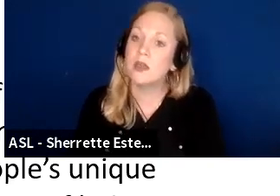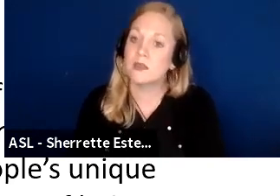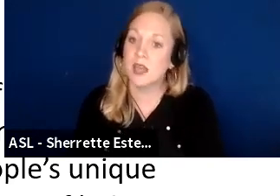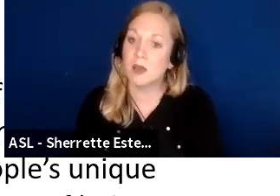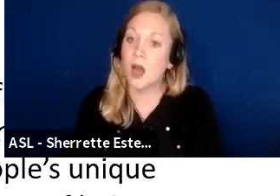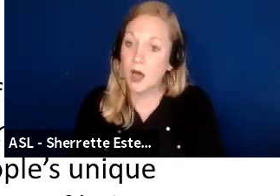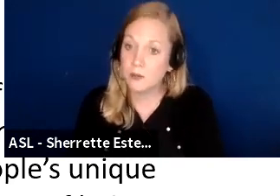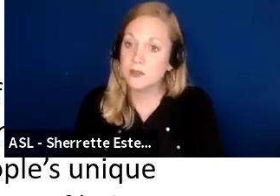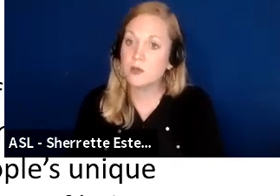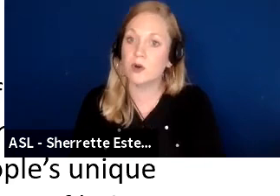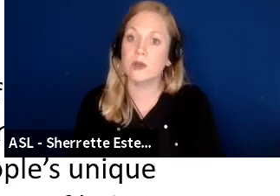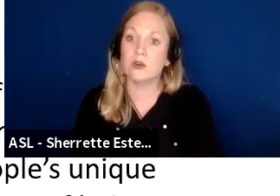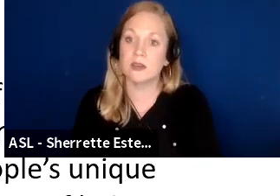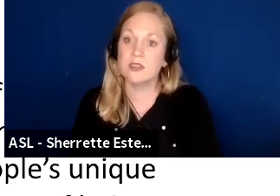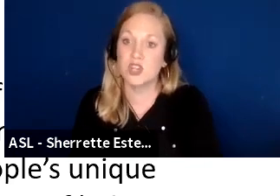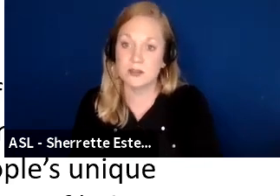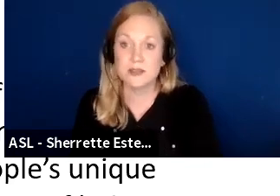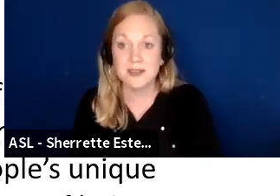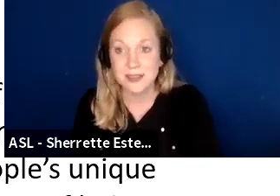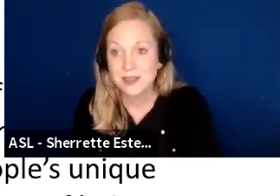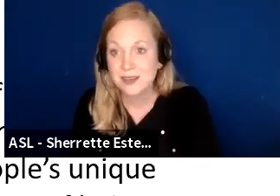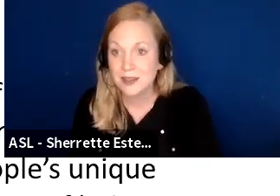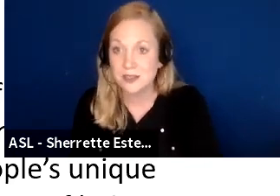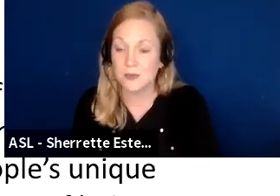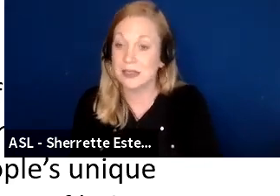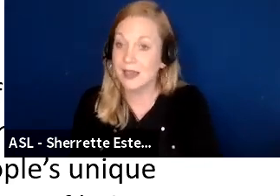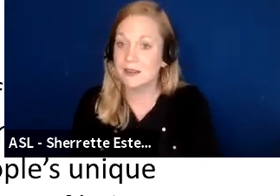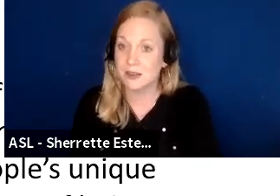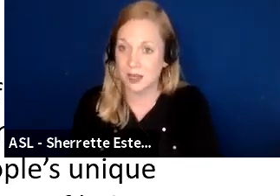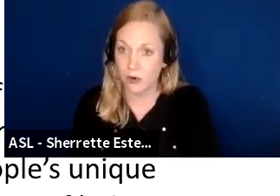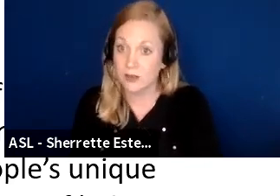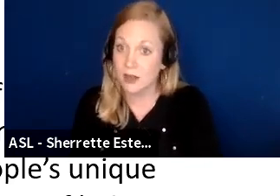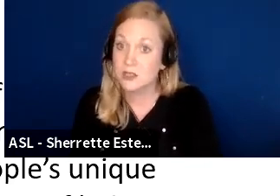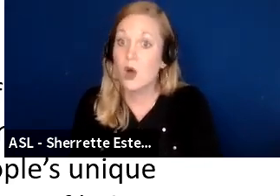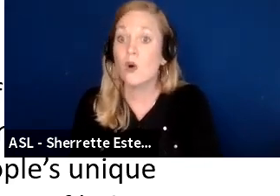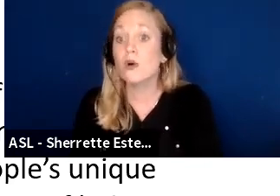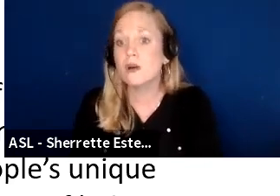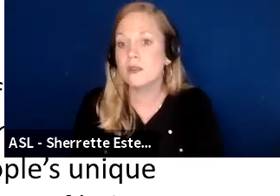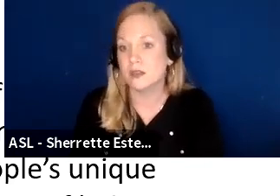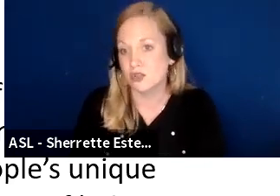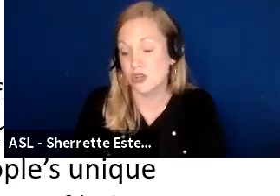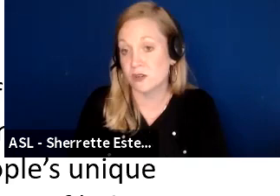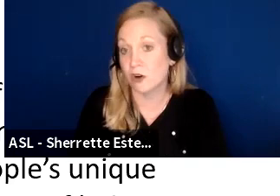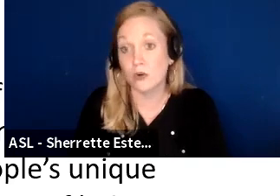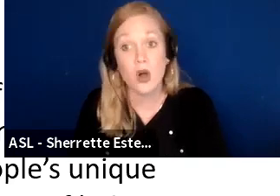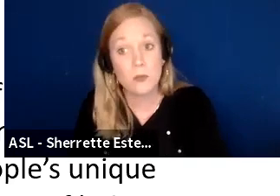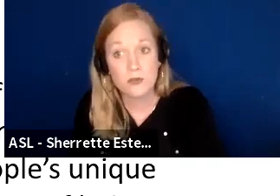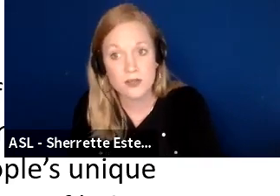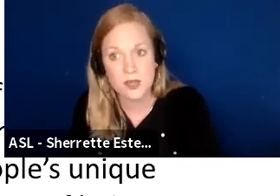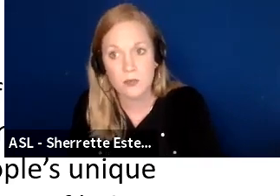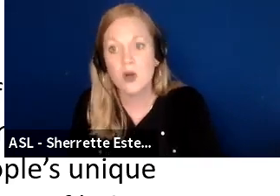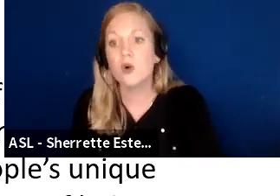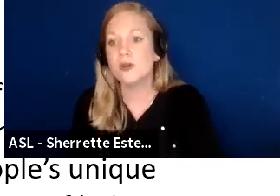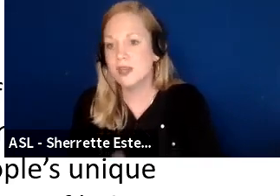when the time comes where we are given the chance to lead in something like a design process or the construction of our own home,